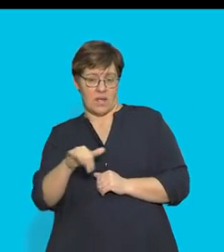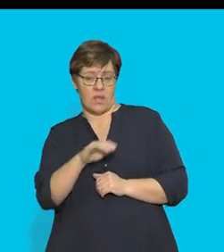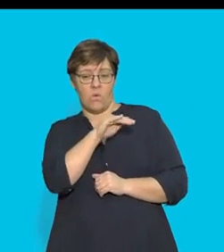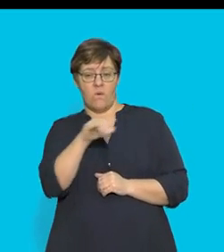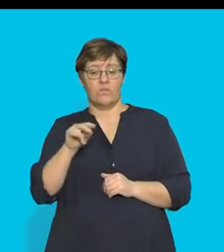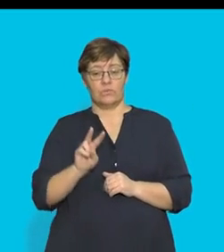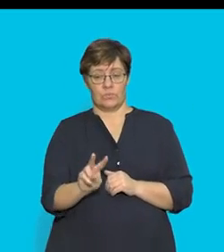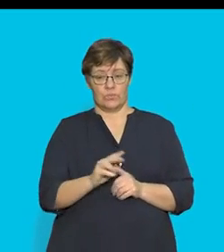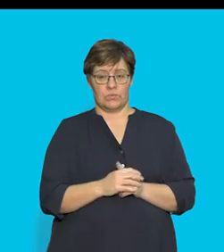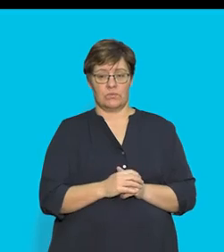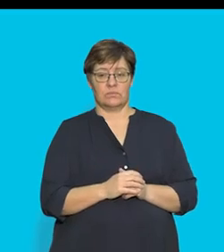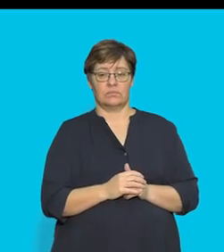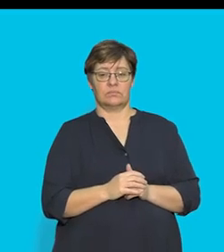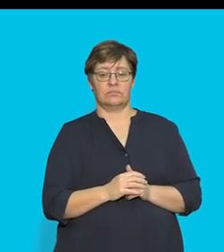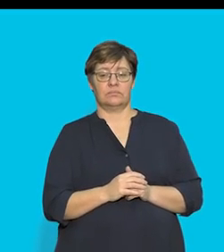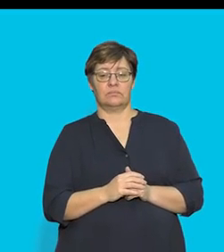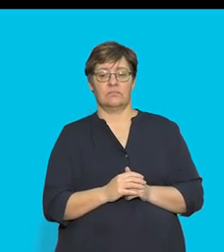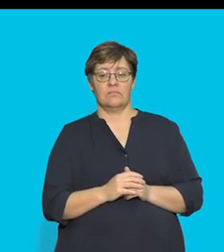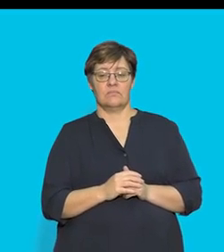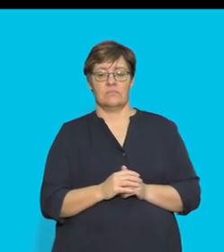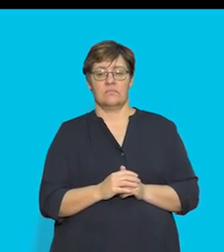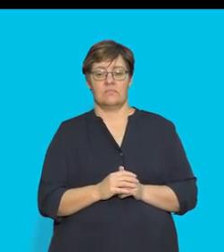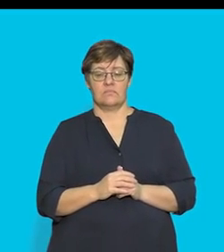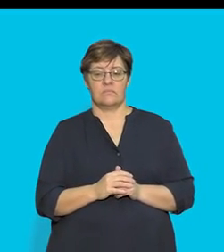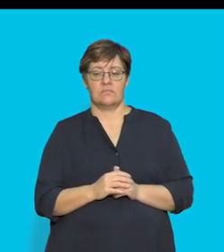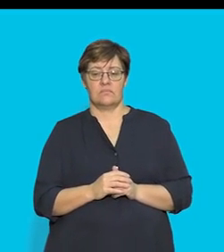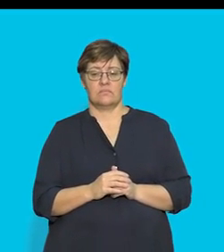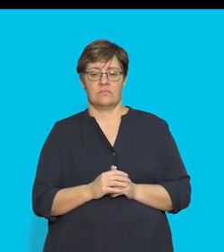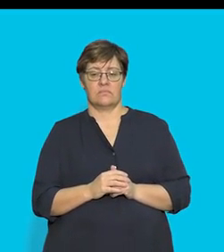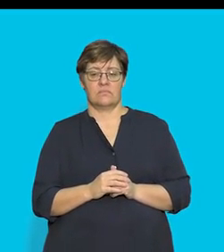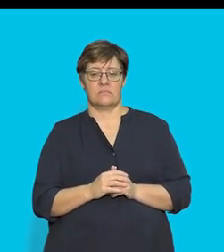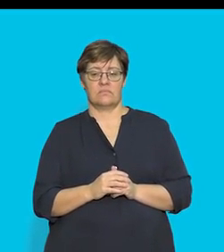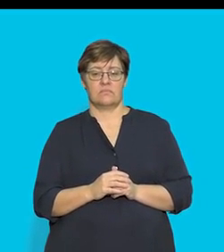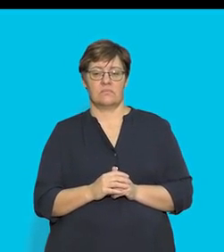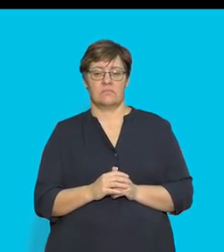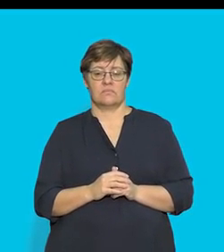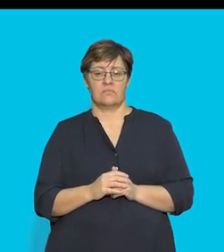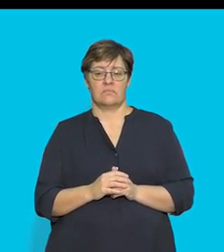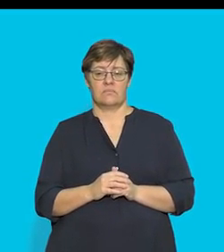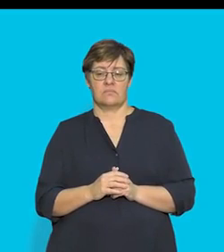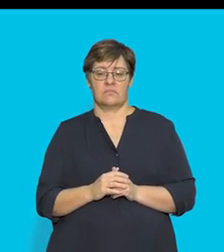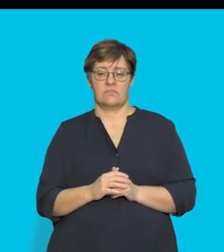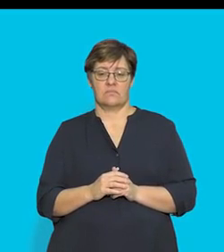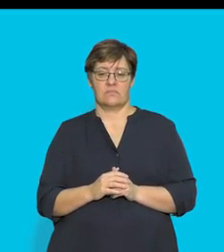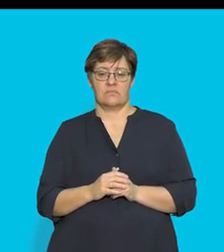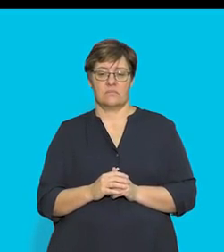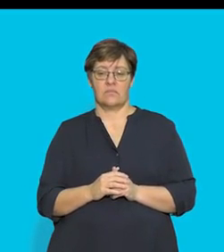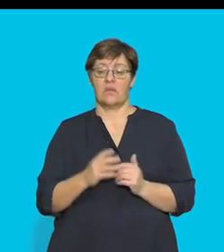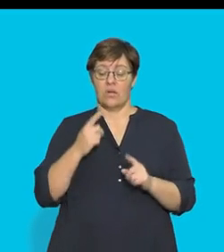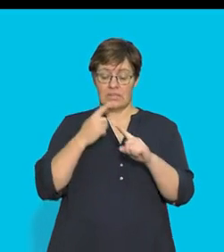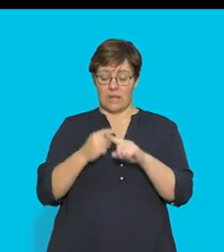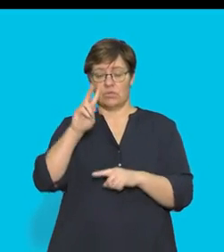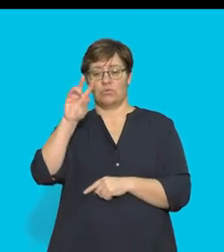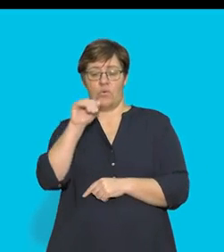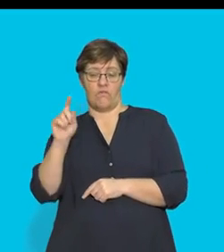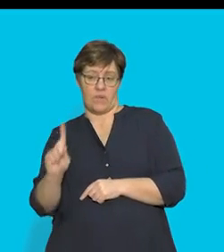cos y over 2 minus root 3 sine y over 2. So this piece here